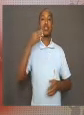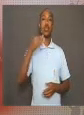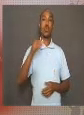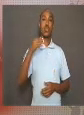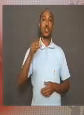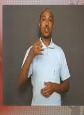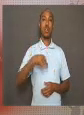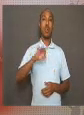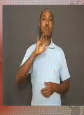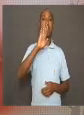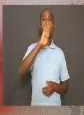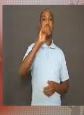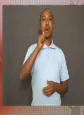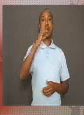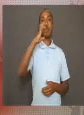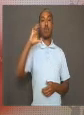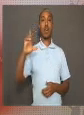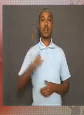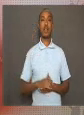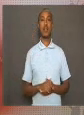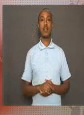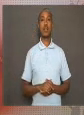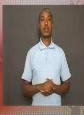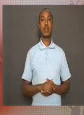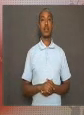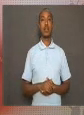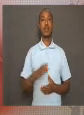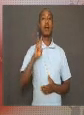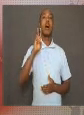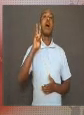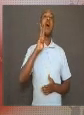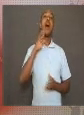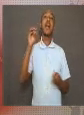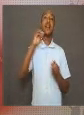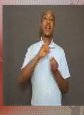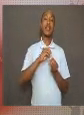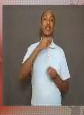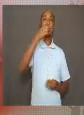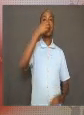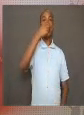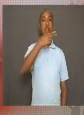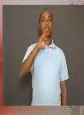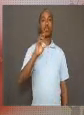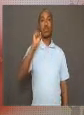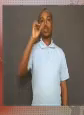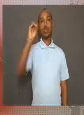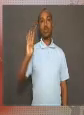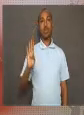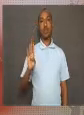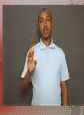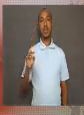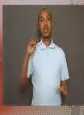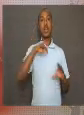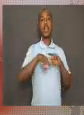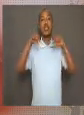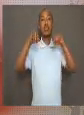solutions of barium chlorite, hydrate, and sulfuric acid. In